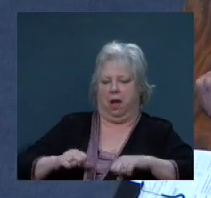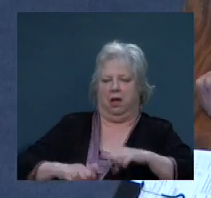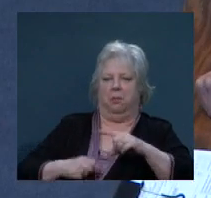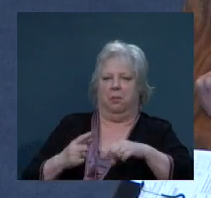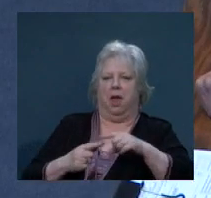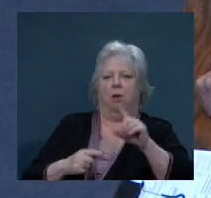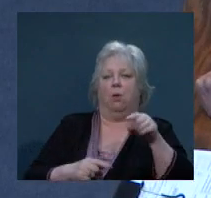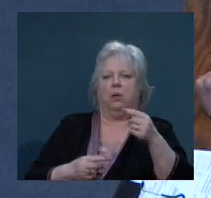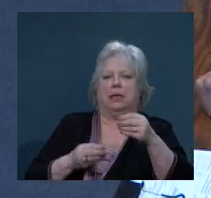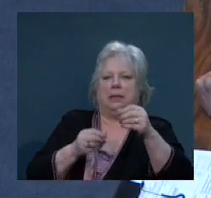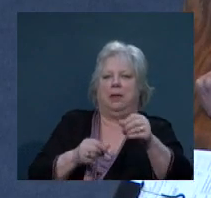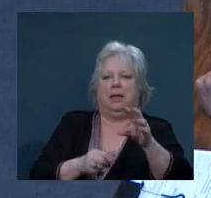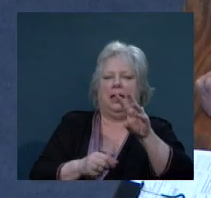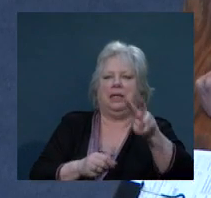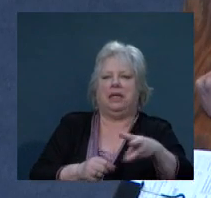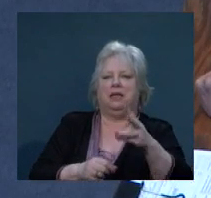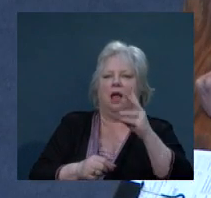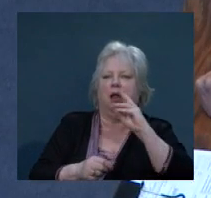That doesn't make any sense.